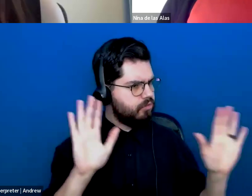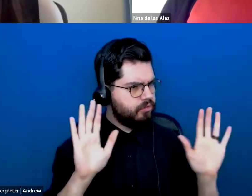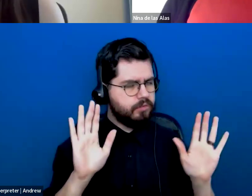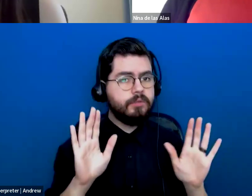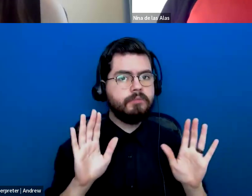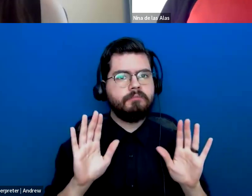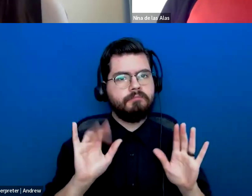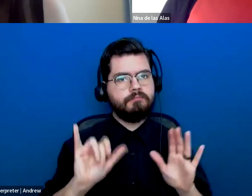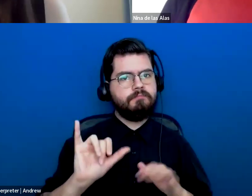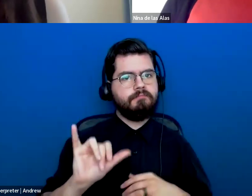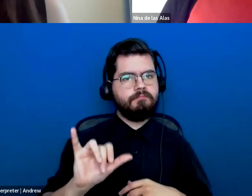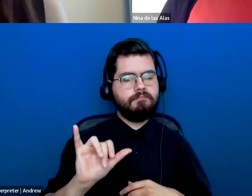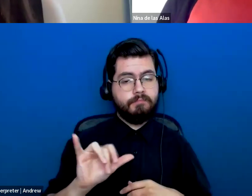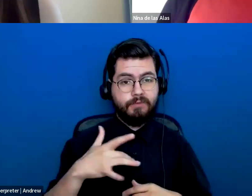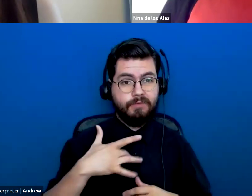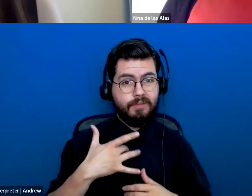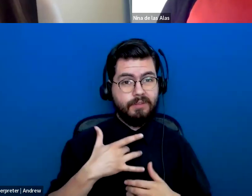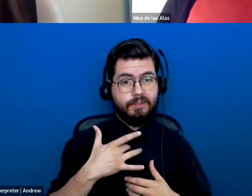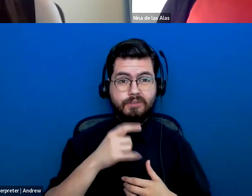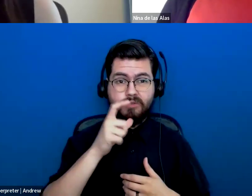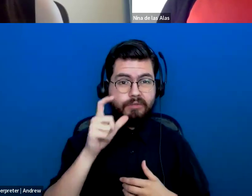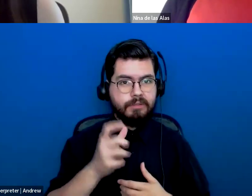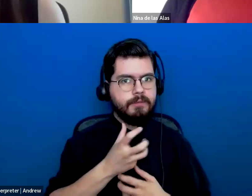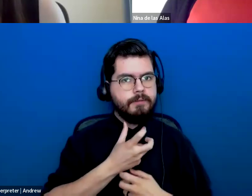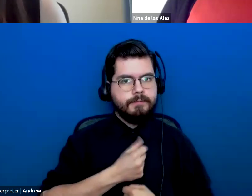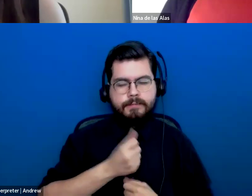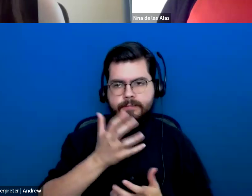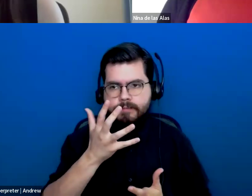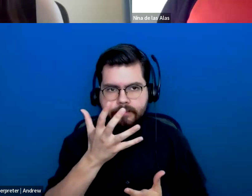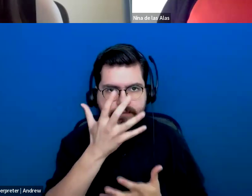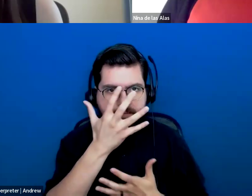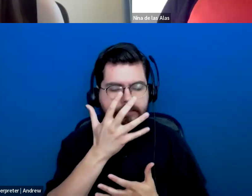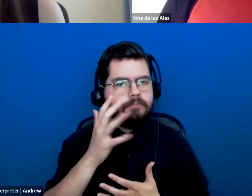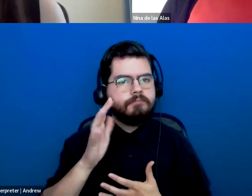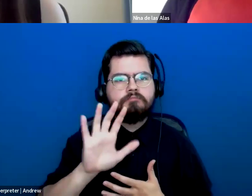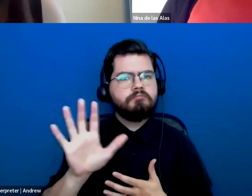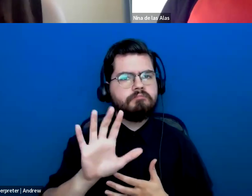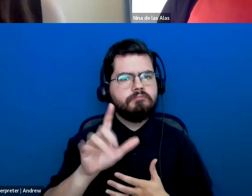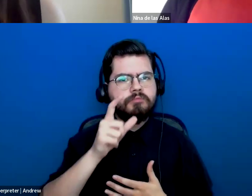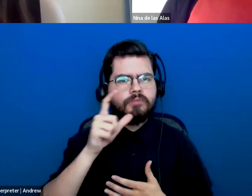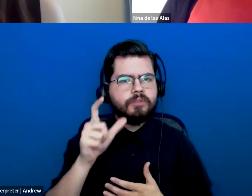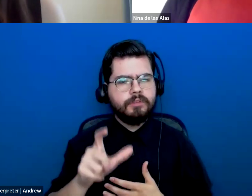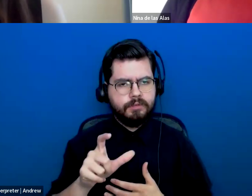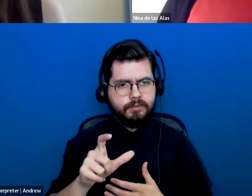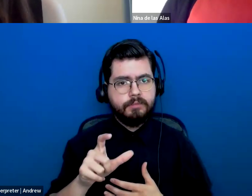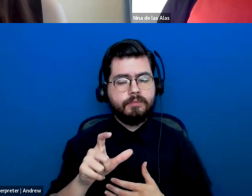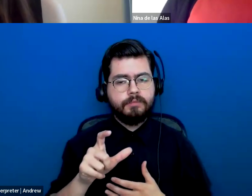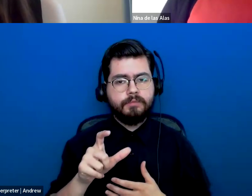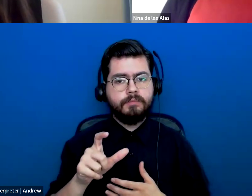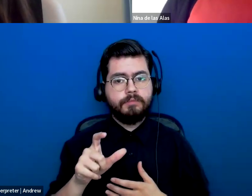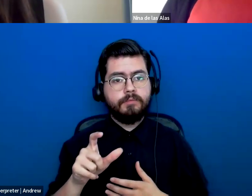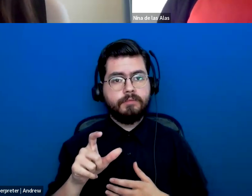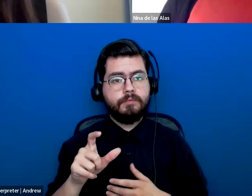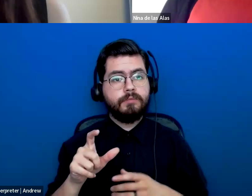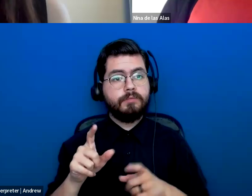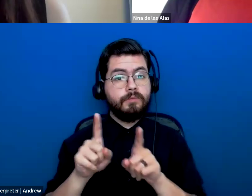or hiding did help students ease the pressure to be perfect self that can often lead to imposter thoughts.